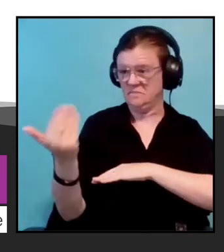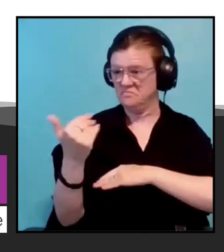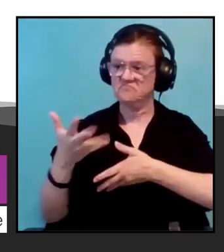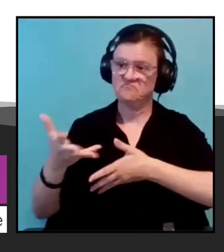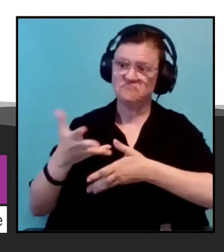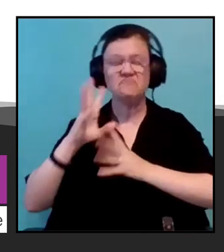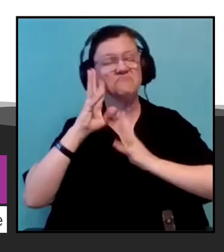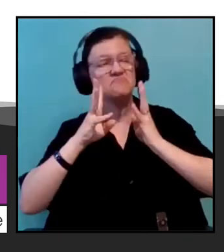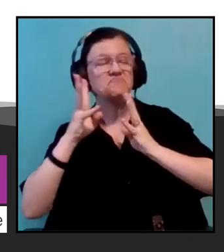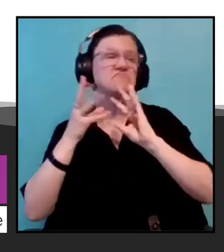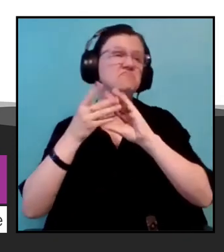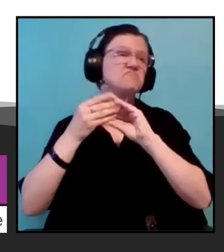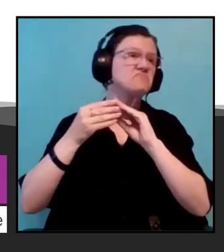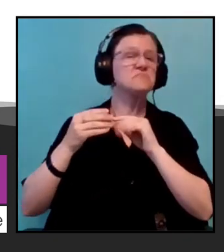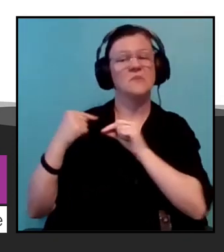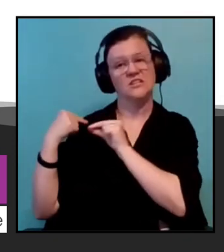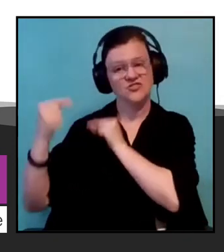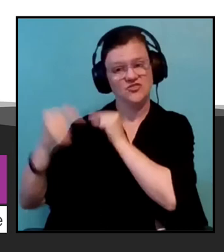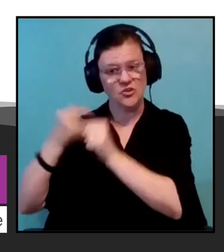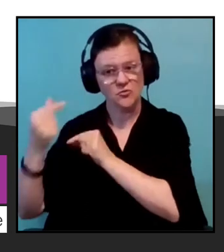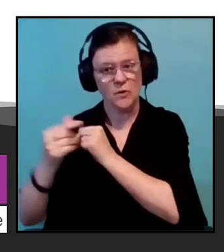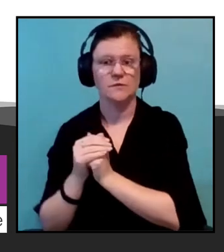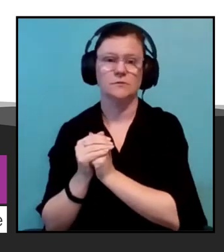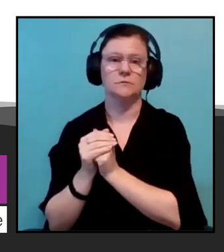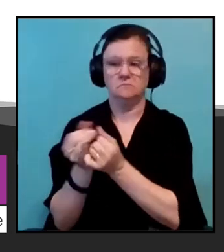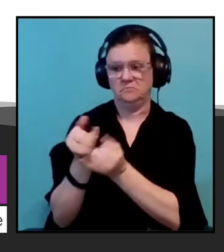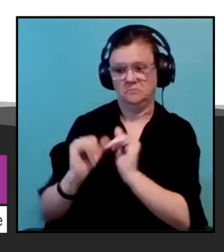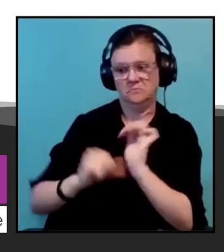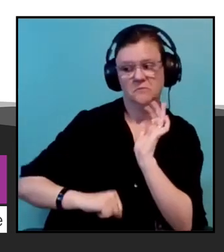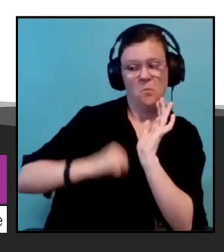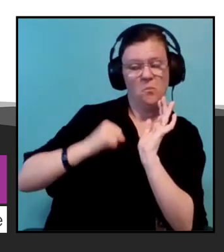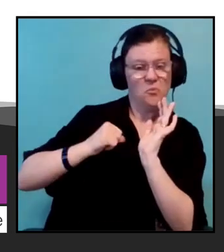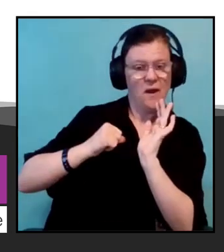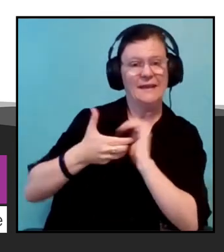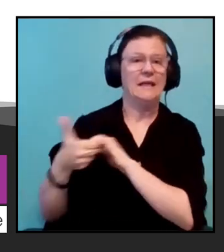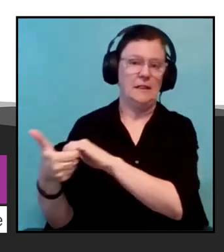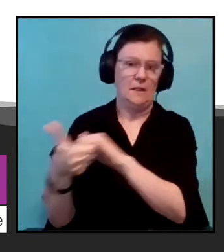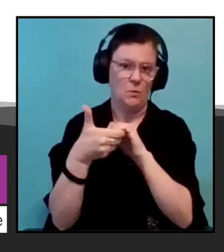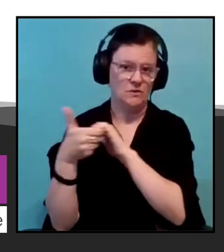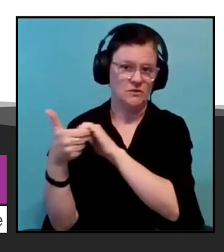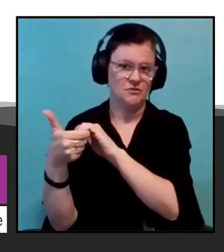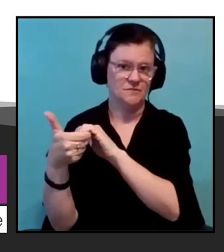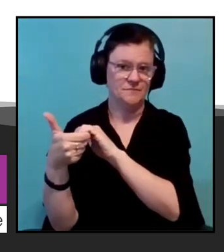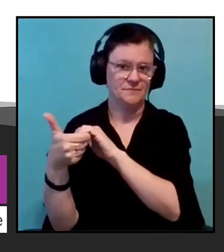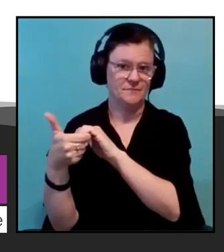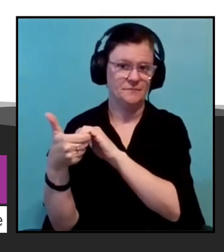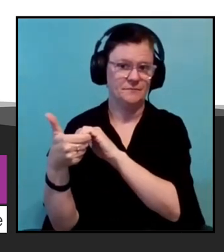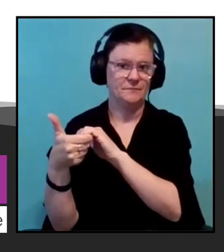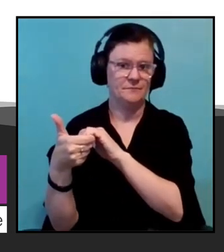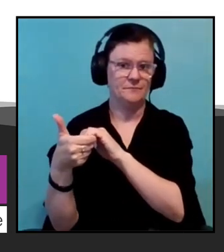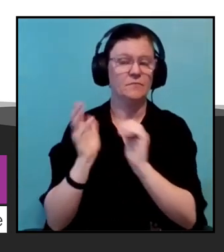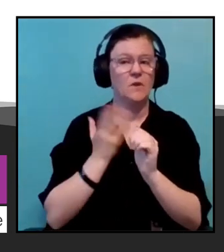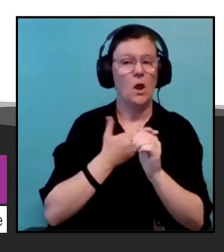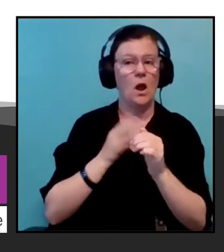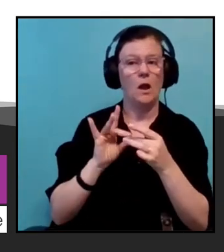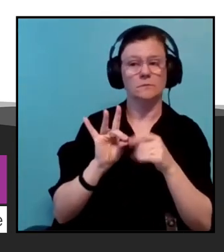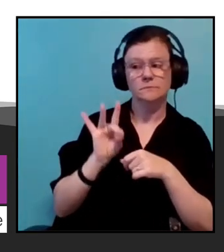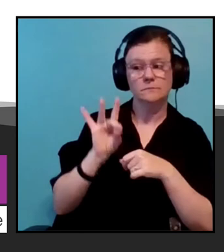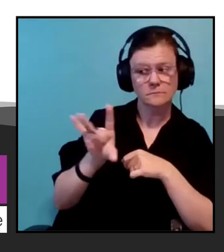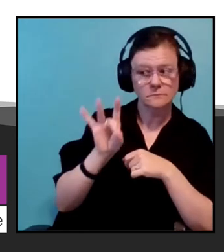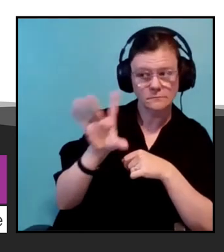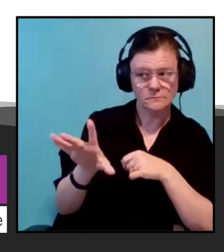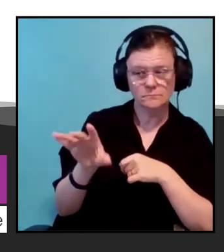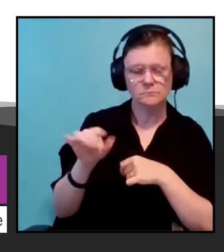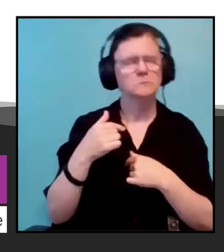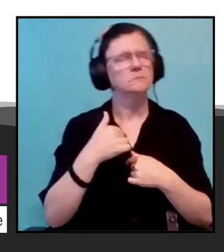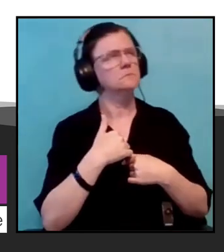play, intergenerational connection, agency, pride, and collaboration. The prompts really made folks think about their positionality